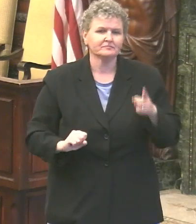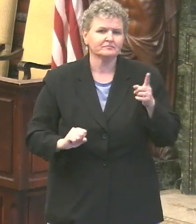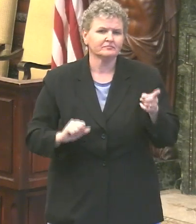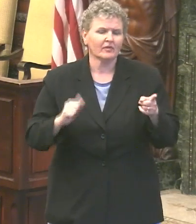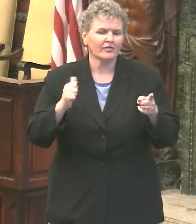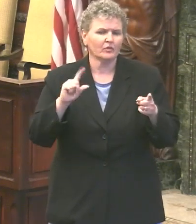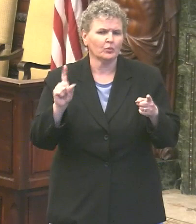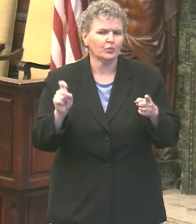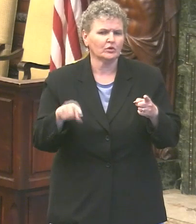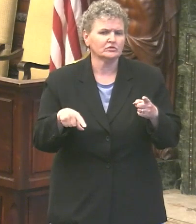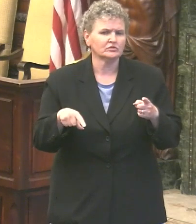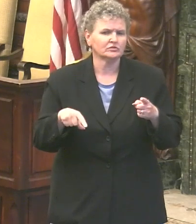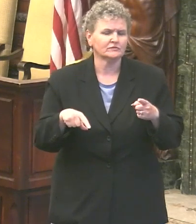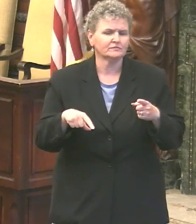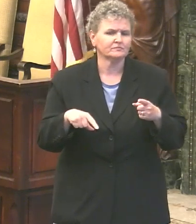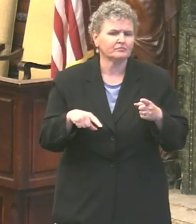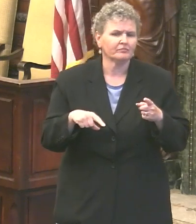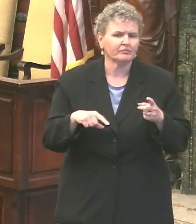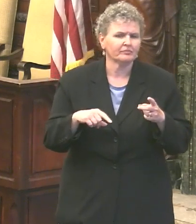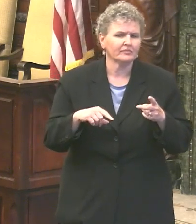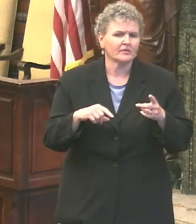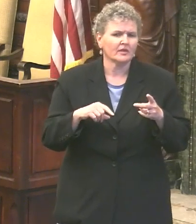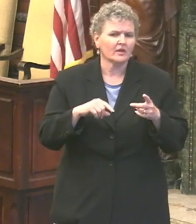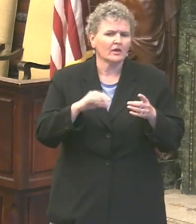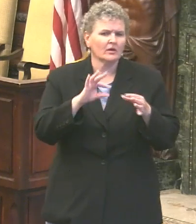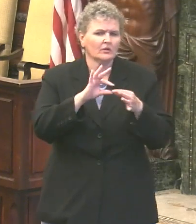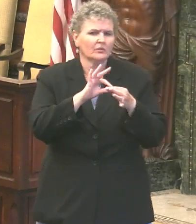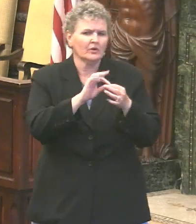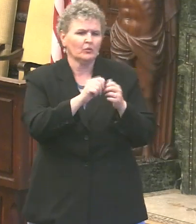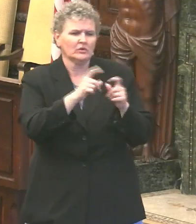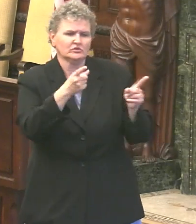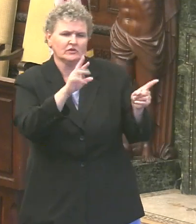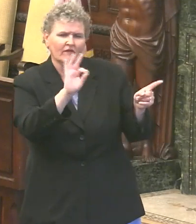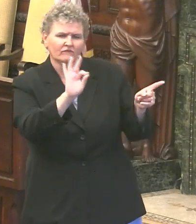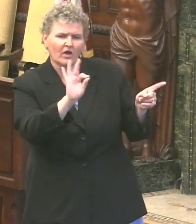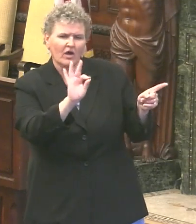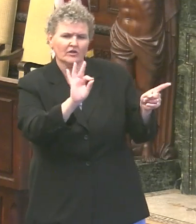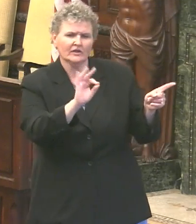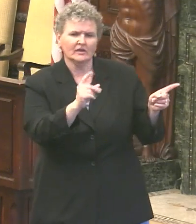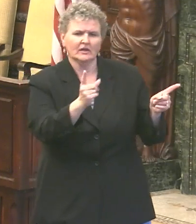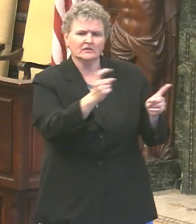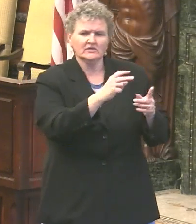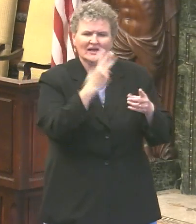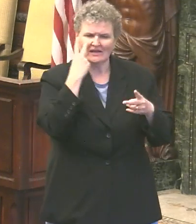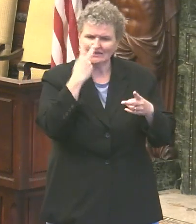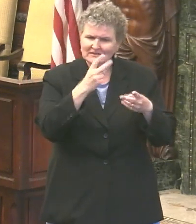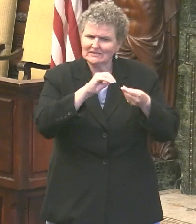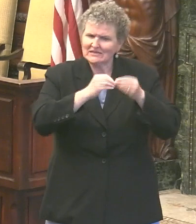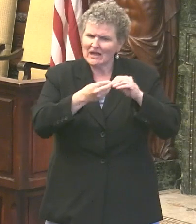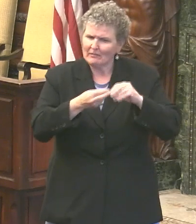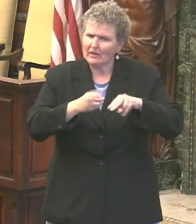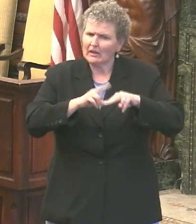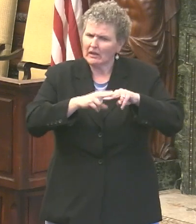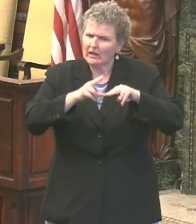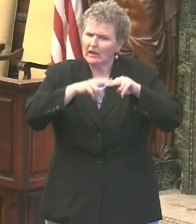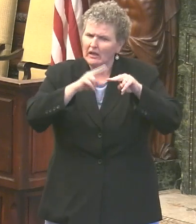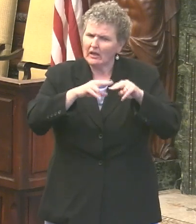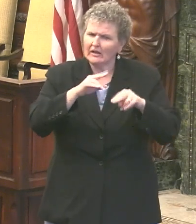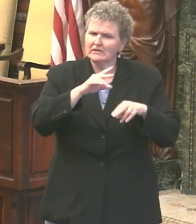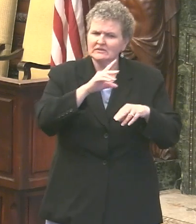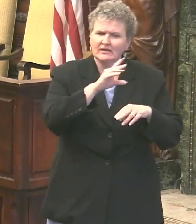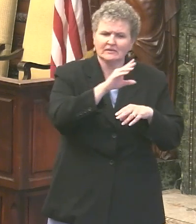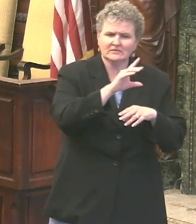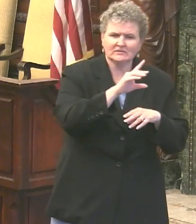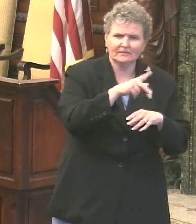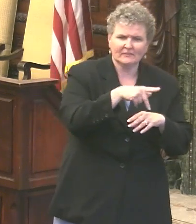quick. During your update, Dr. Farley, you mentioned rising cases in Bucks and Delaware. Do you mean Delaware County or